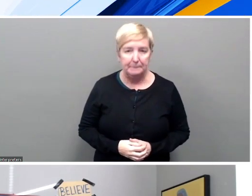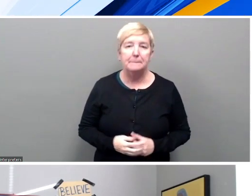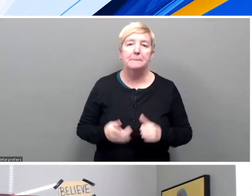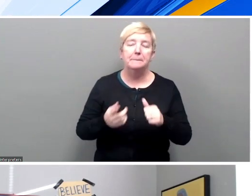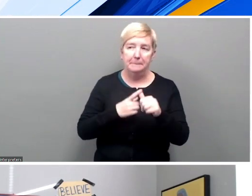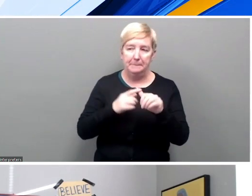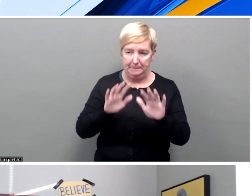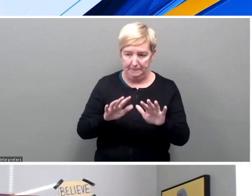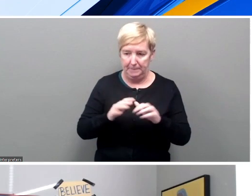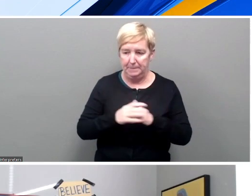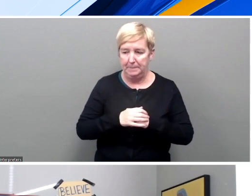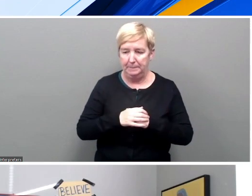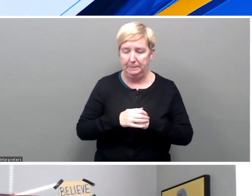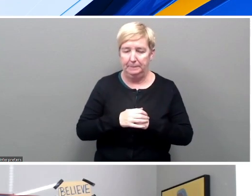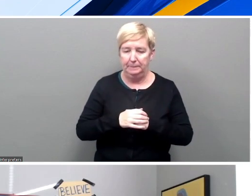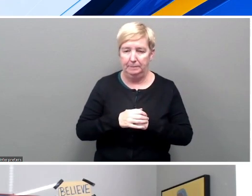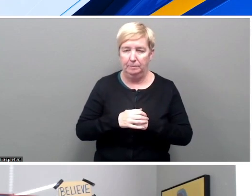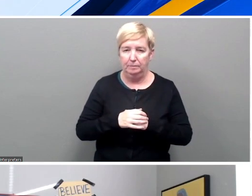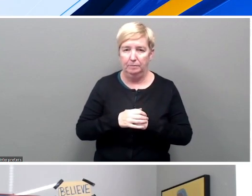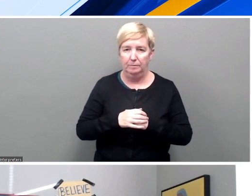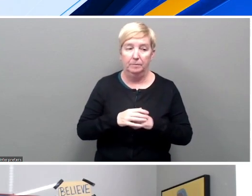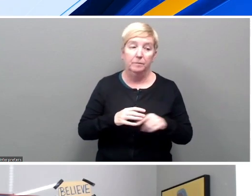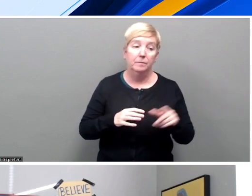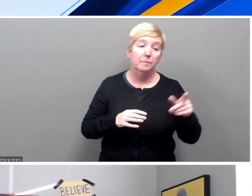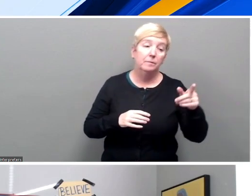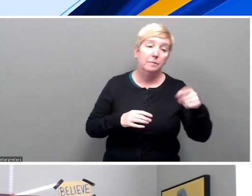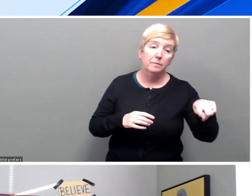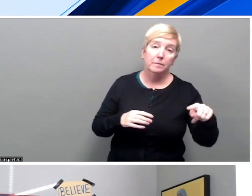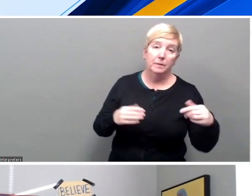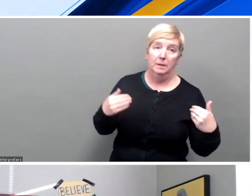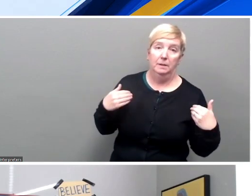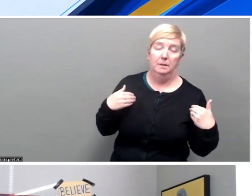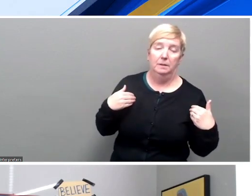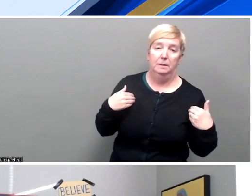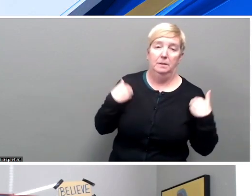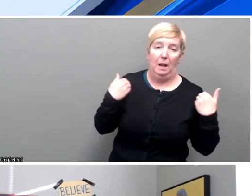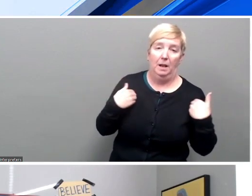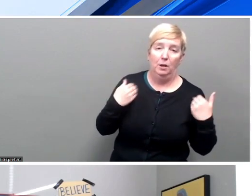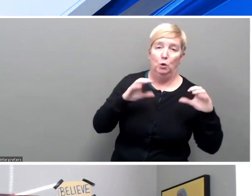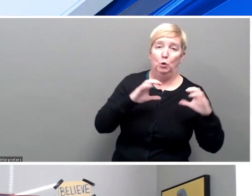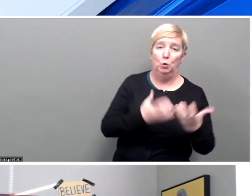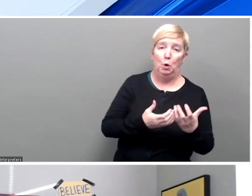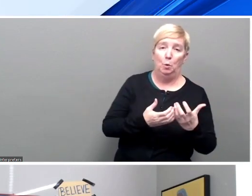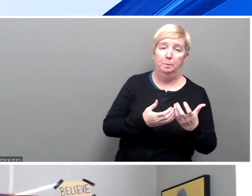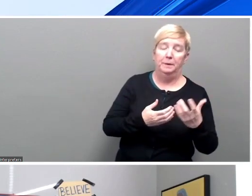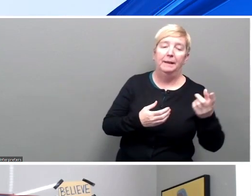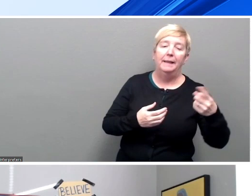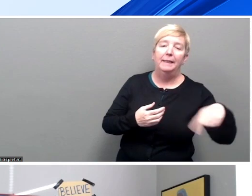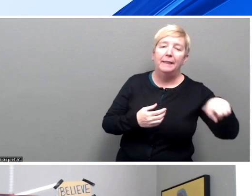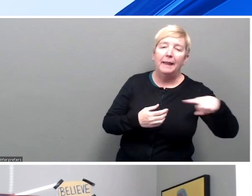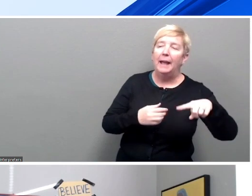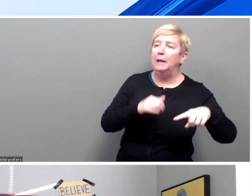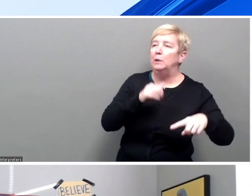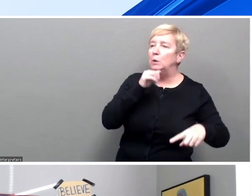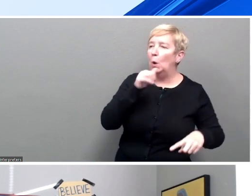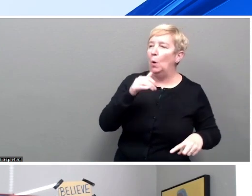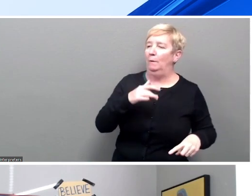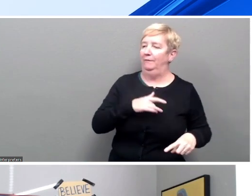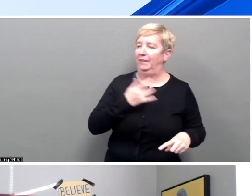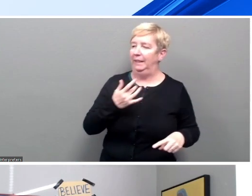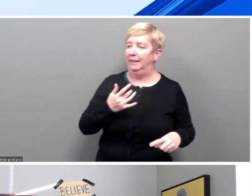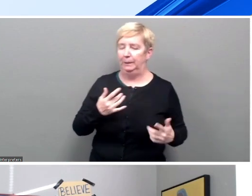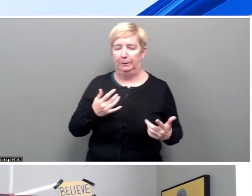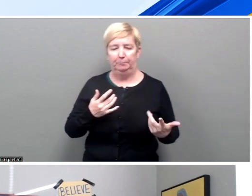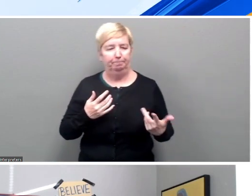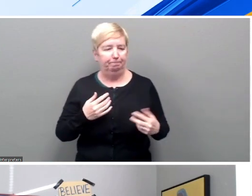I don't think that younger age group feels as constrained by public health